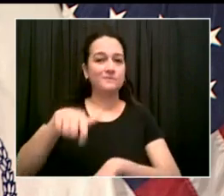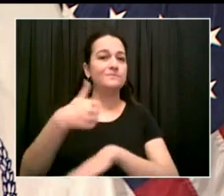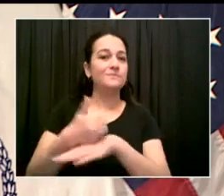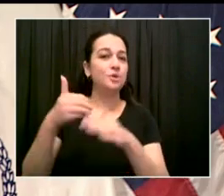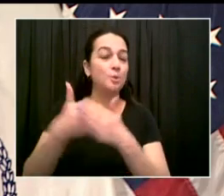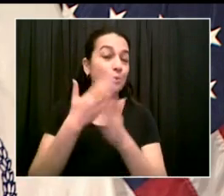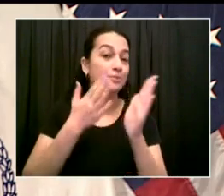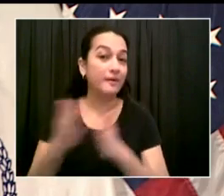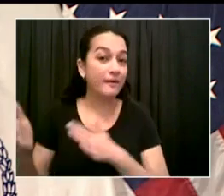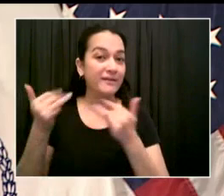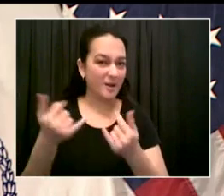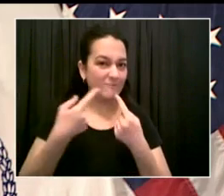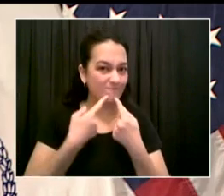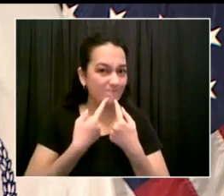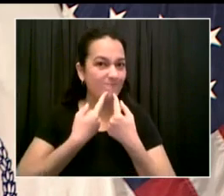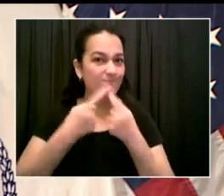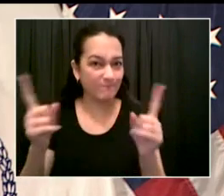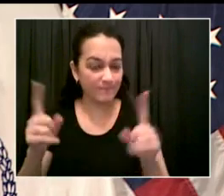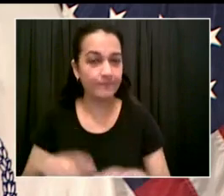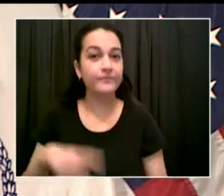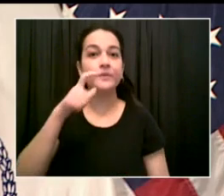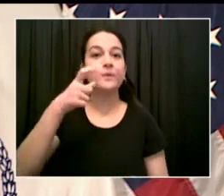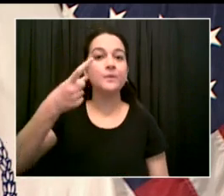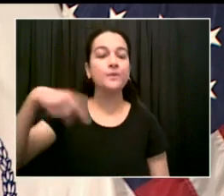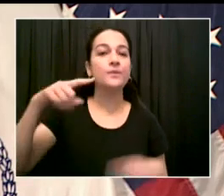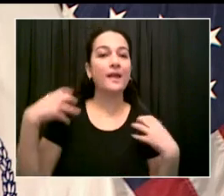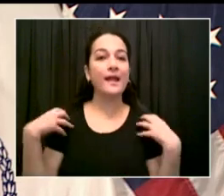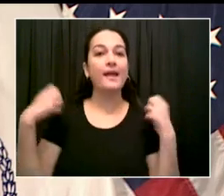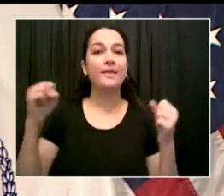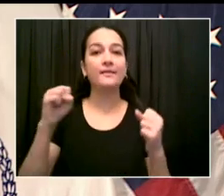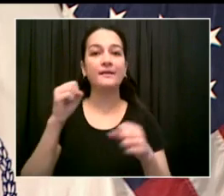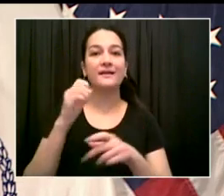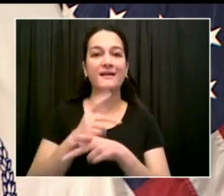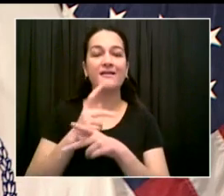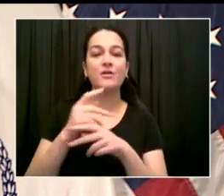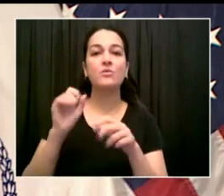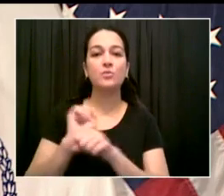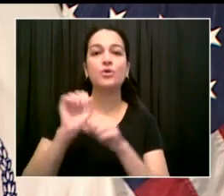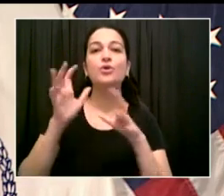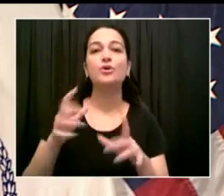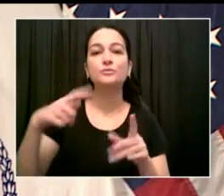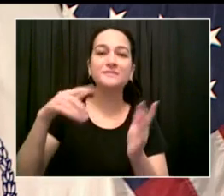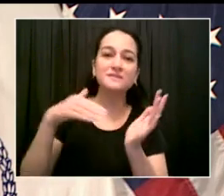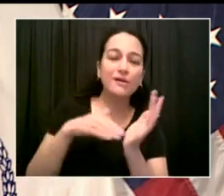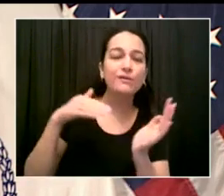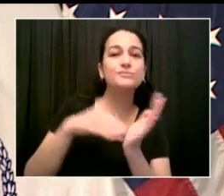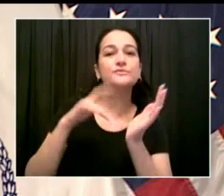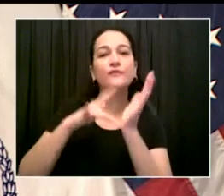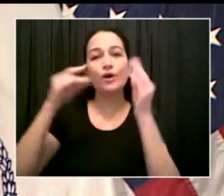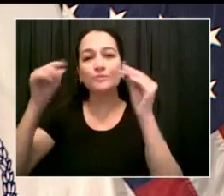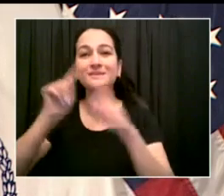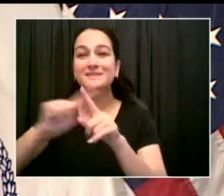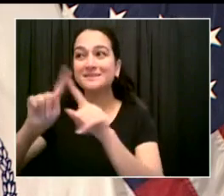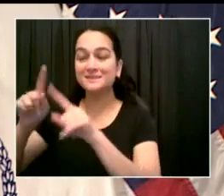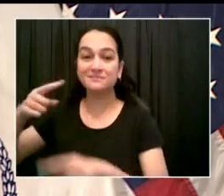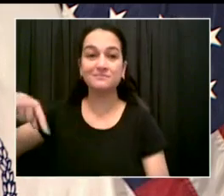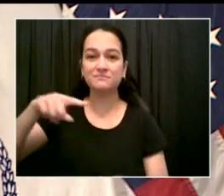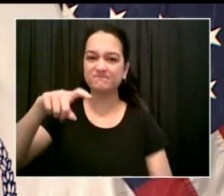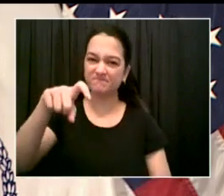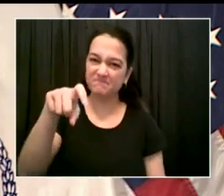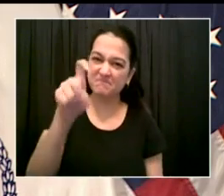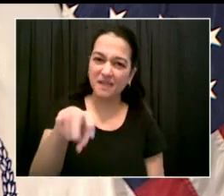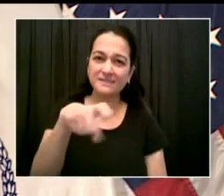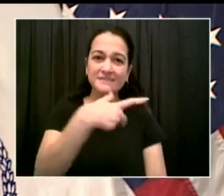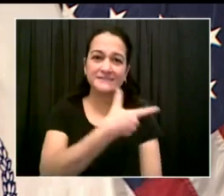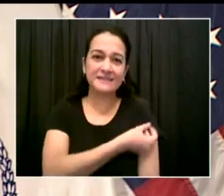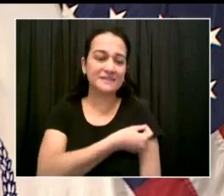a strong, clear approach that every single one of our workers gets vaccinated or gets tested weekly. This